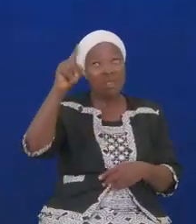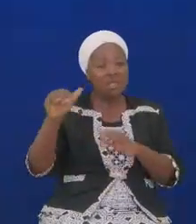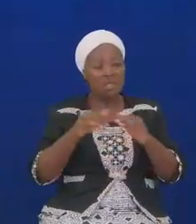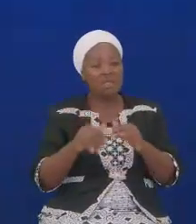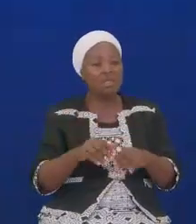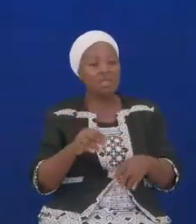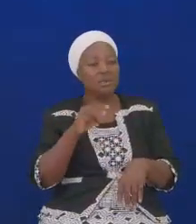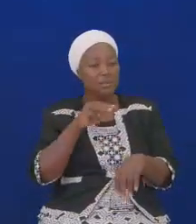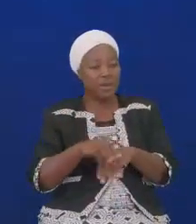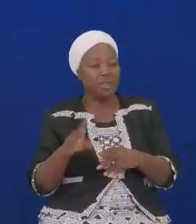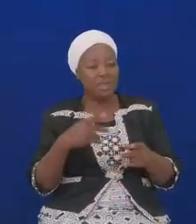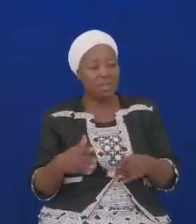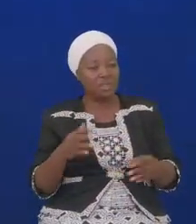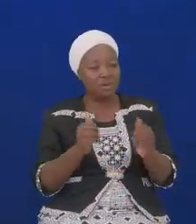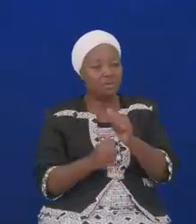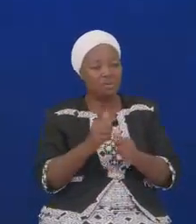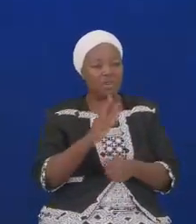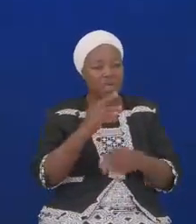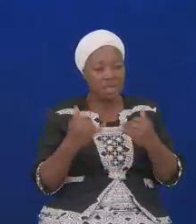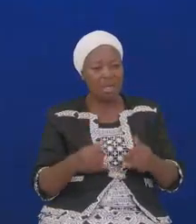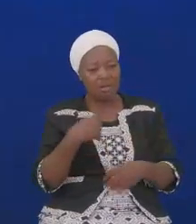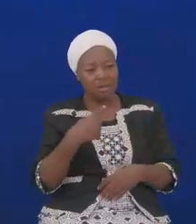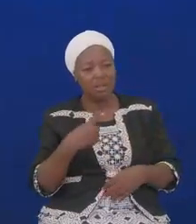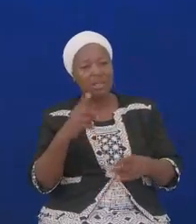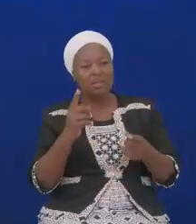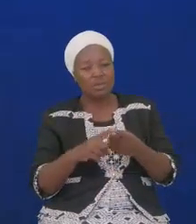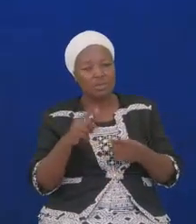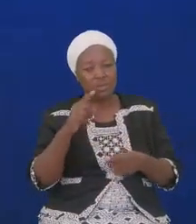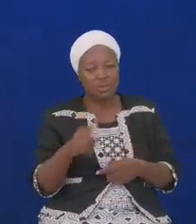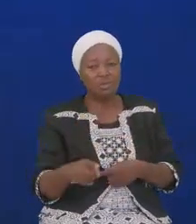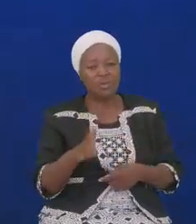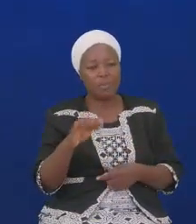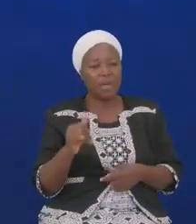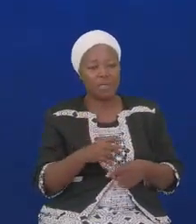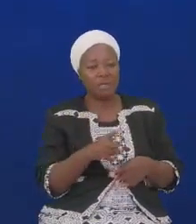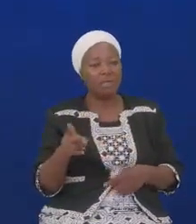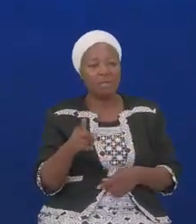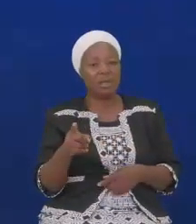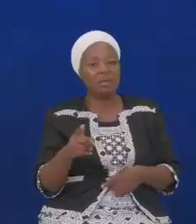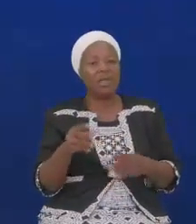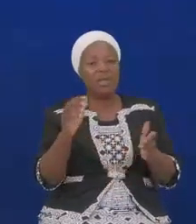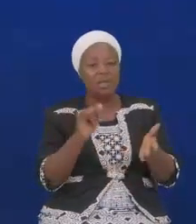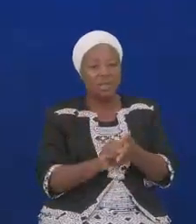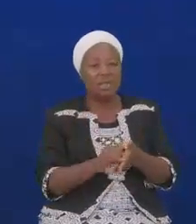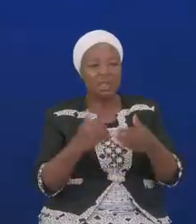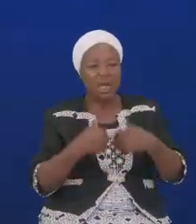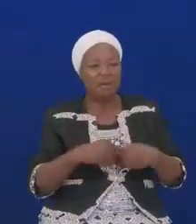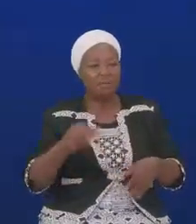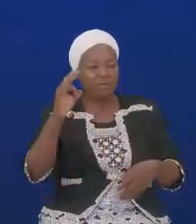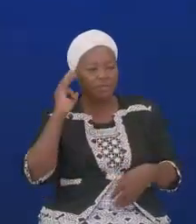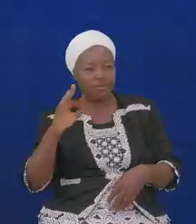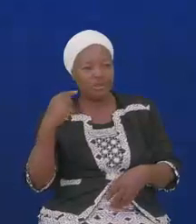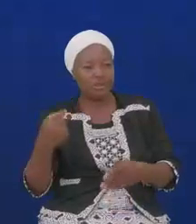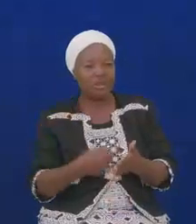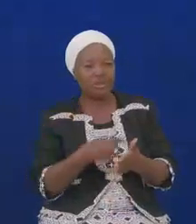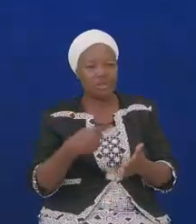which are now reported unto you by them that have preached the gospel,